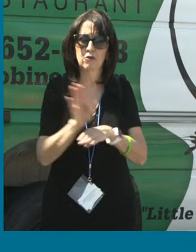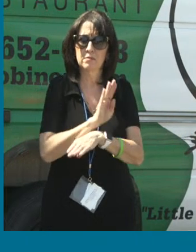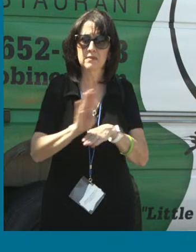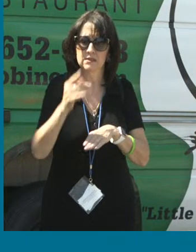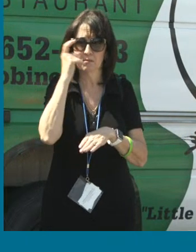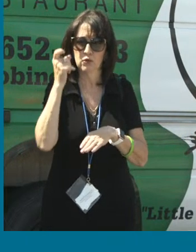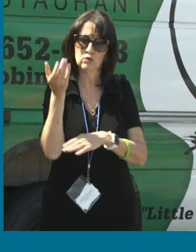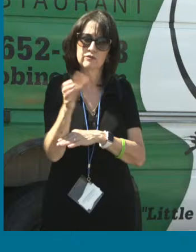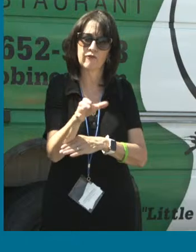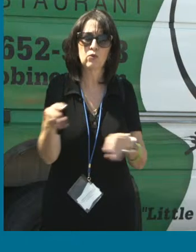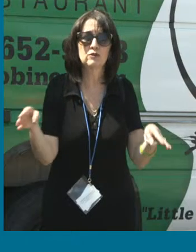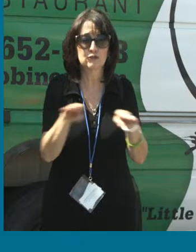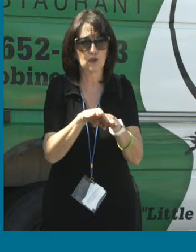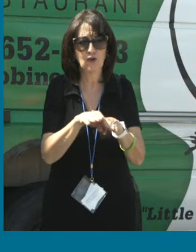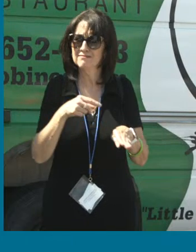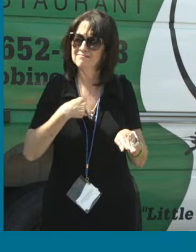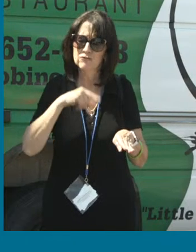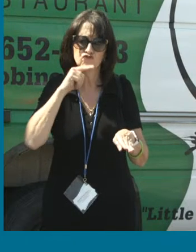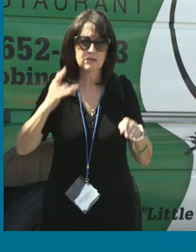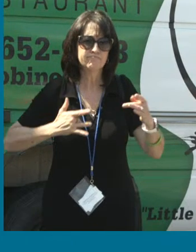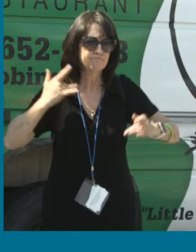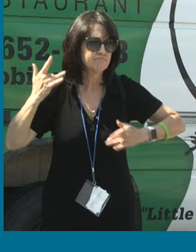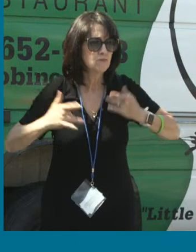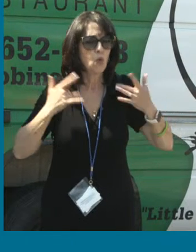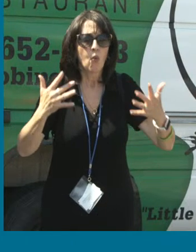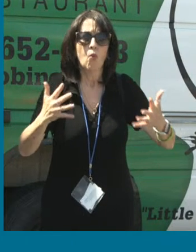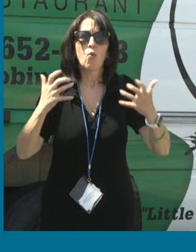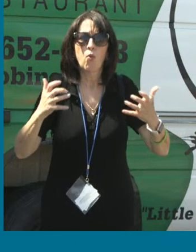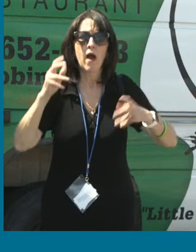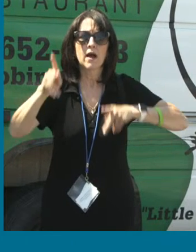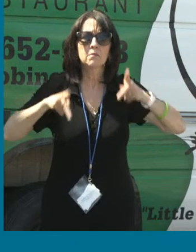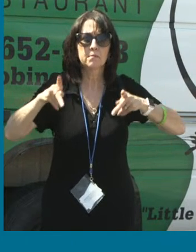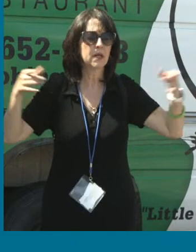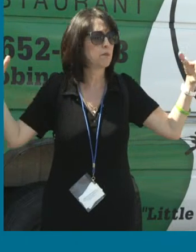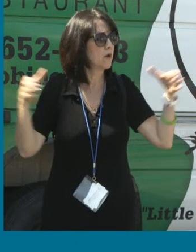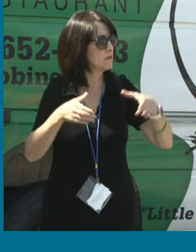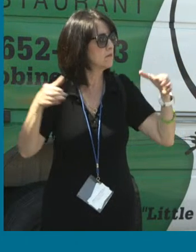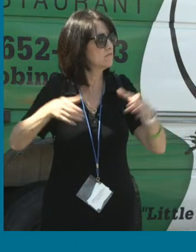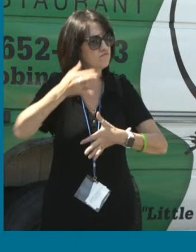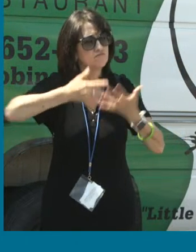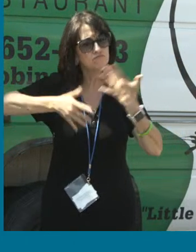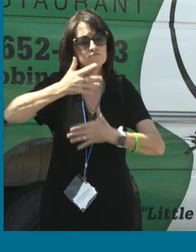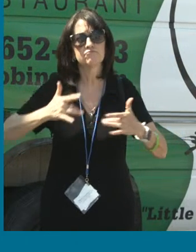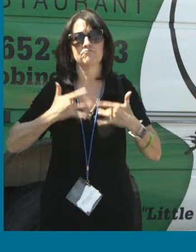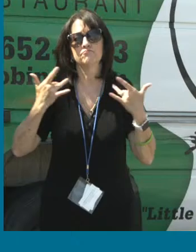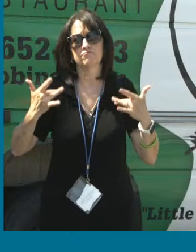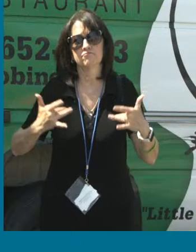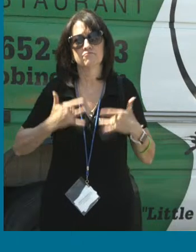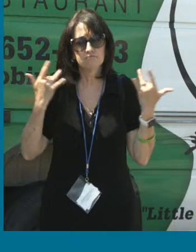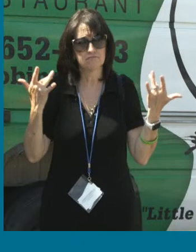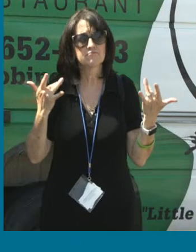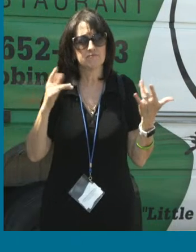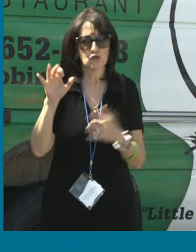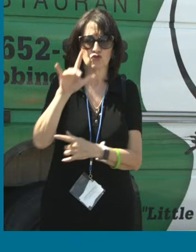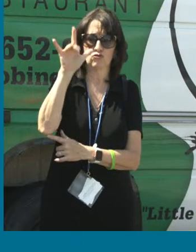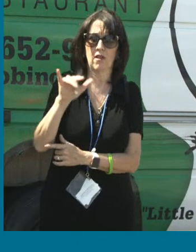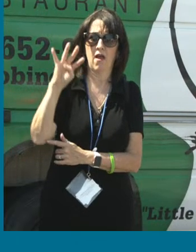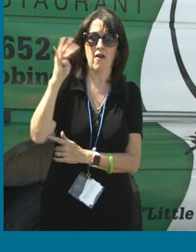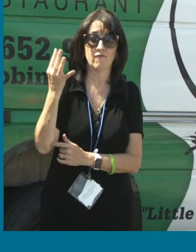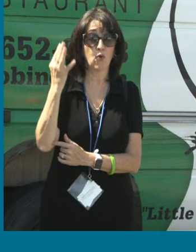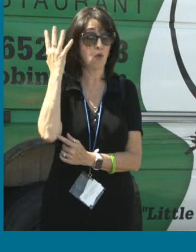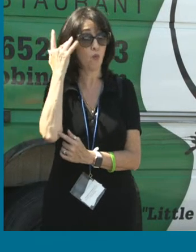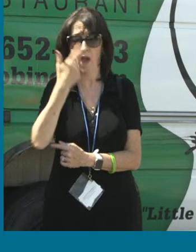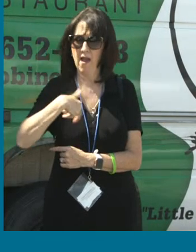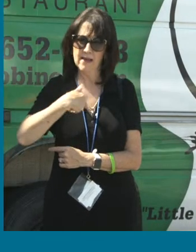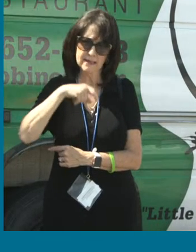celebrate on the 4th of July. And I know every Delawarean's excited as well. We need to get to 70%.